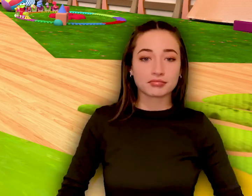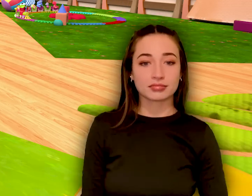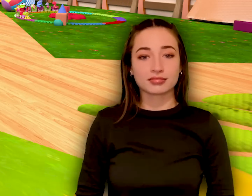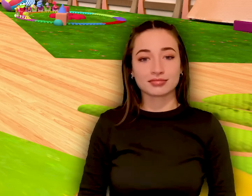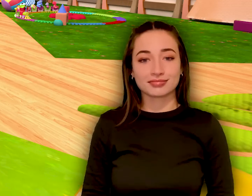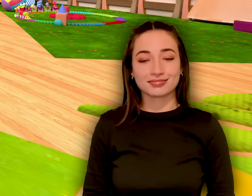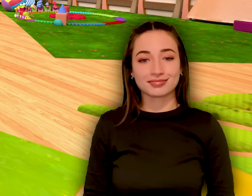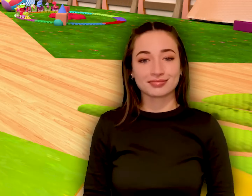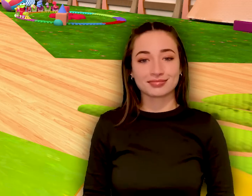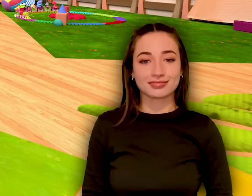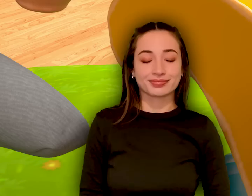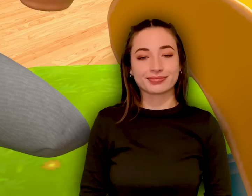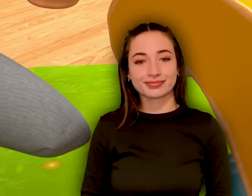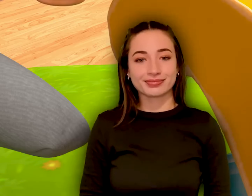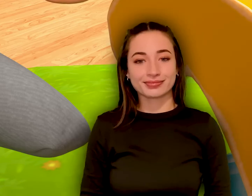all